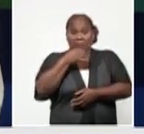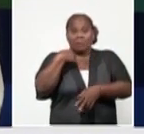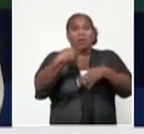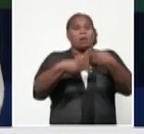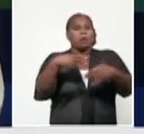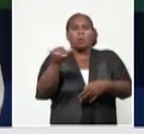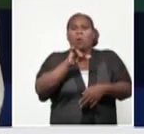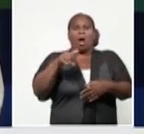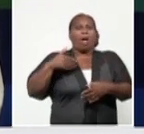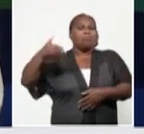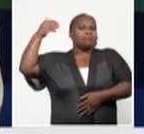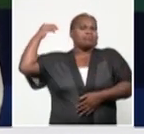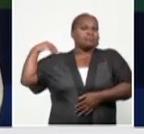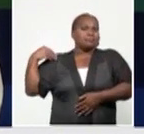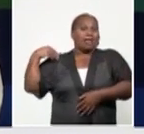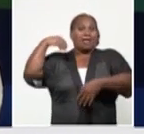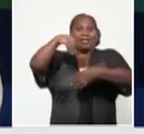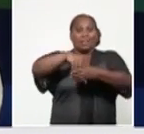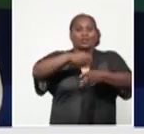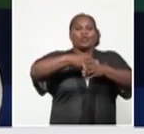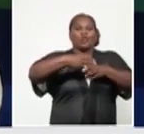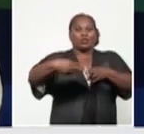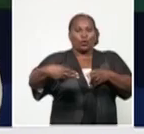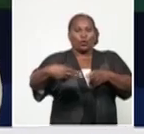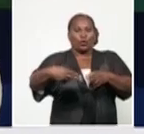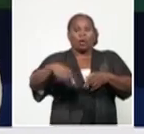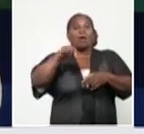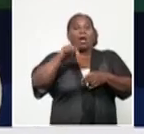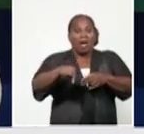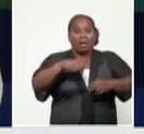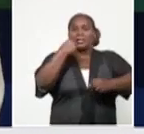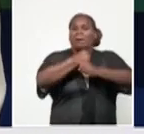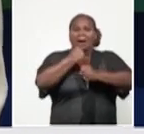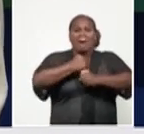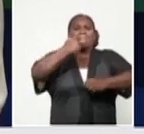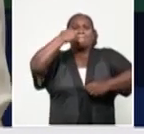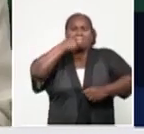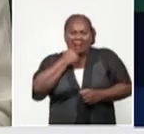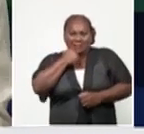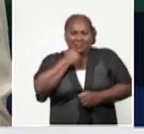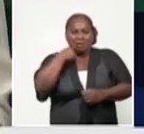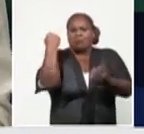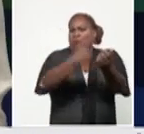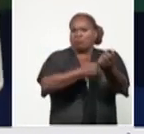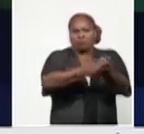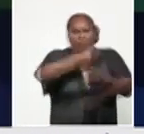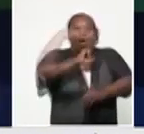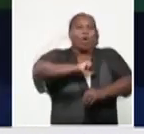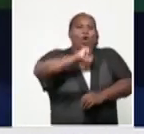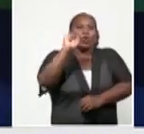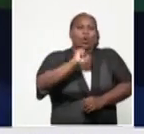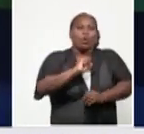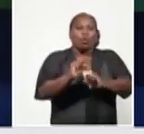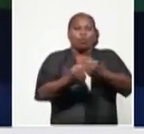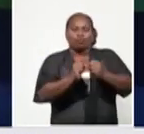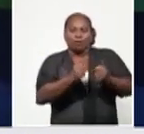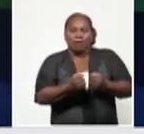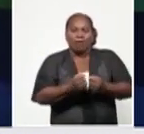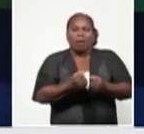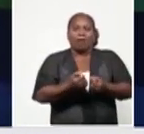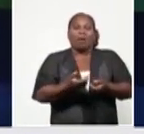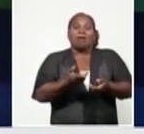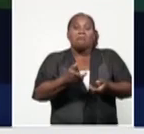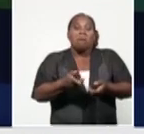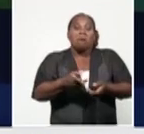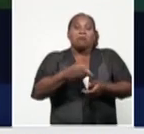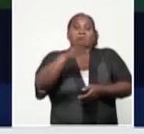contagious virus, we must understand that we have to act responsibly and work together to